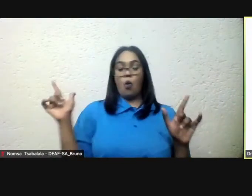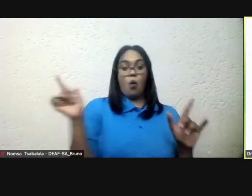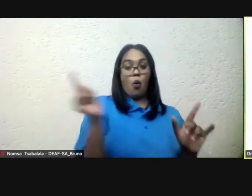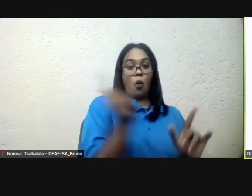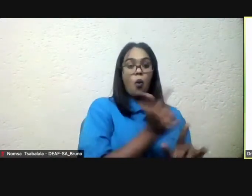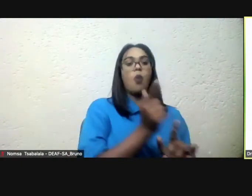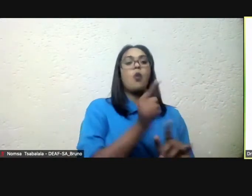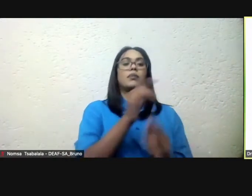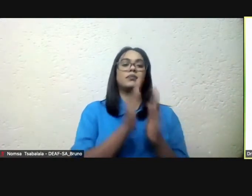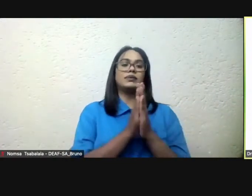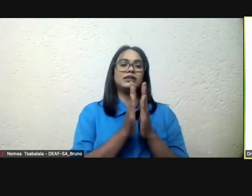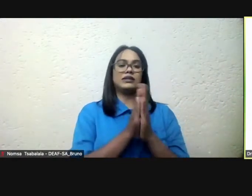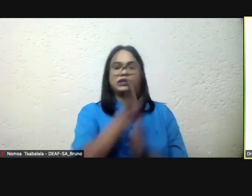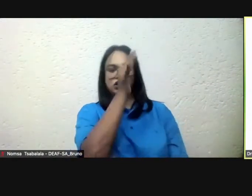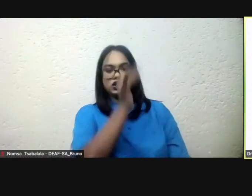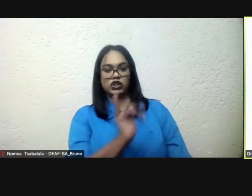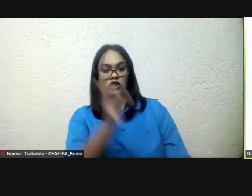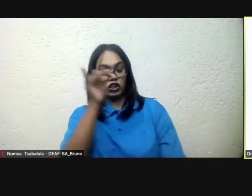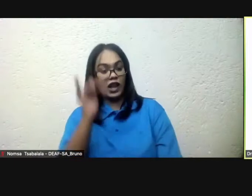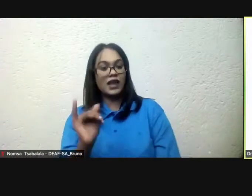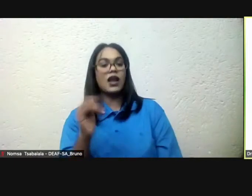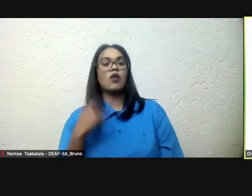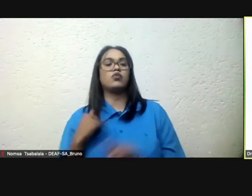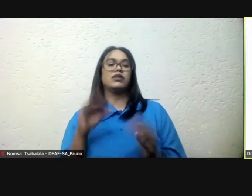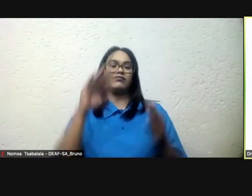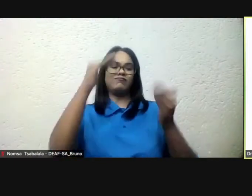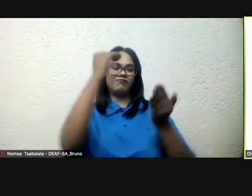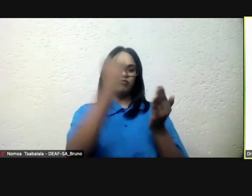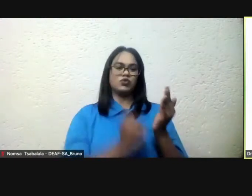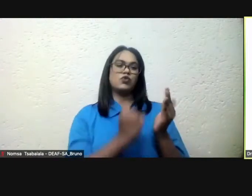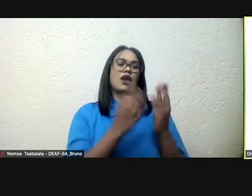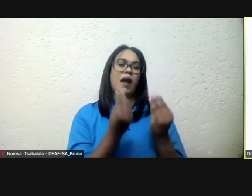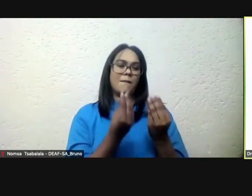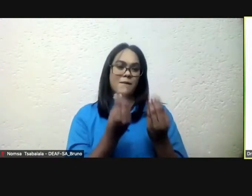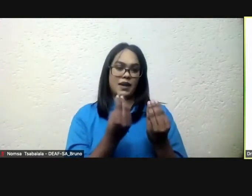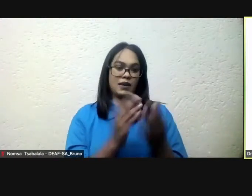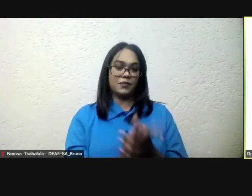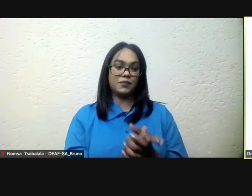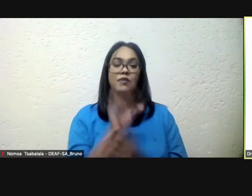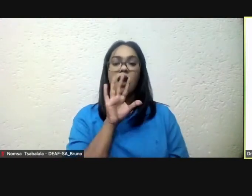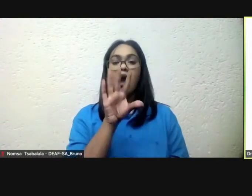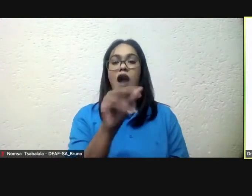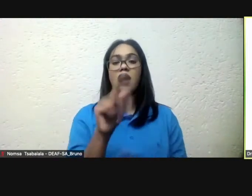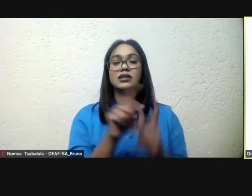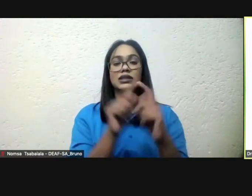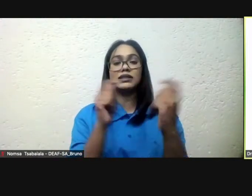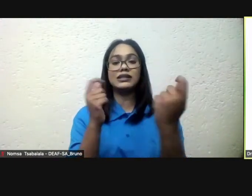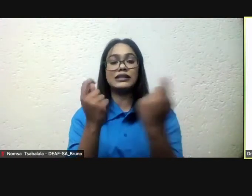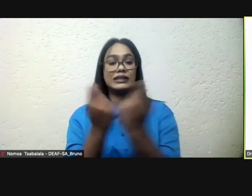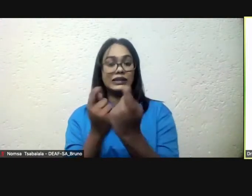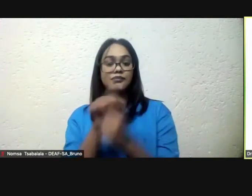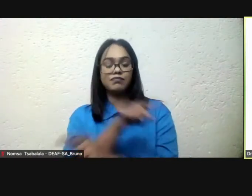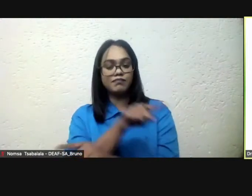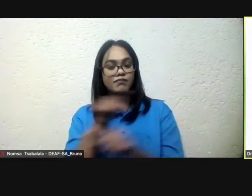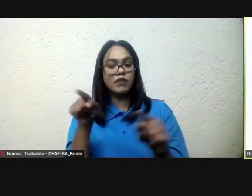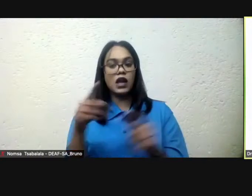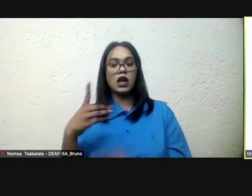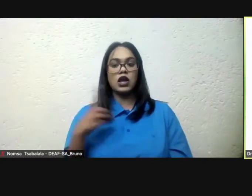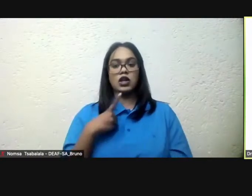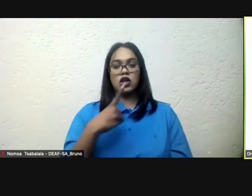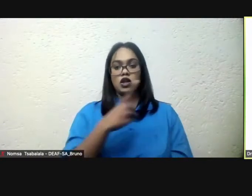The rest of the other areas, can I ask the team between Dr. Crisp